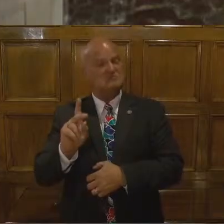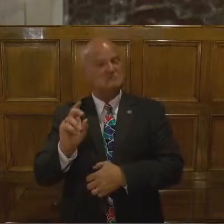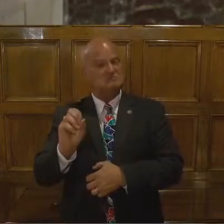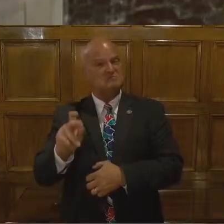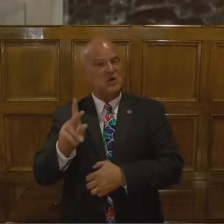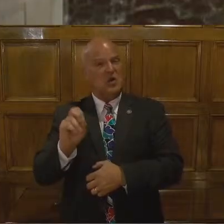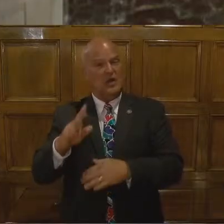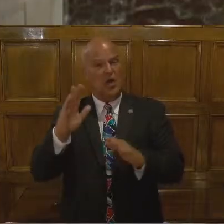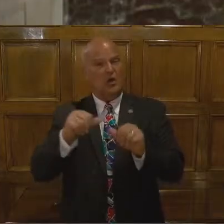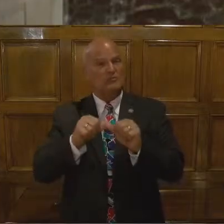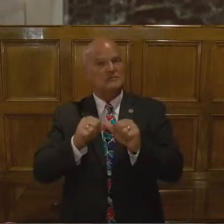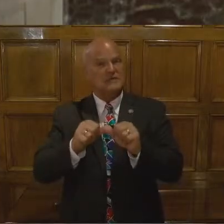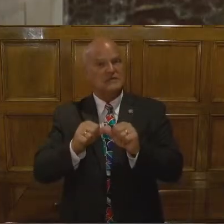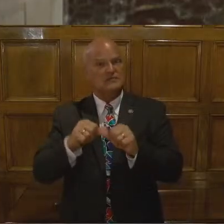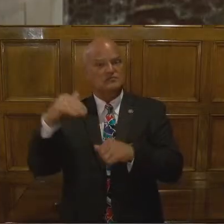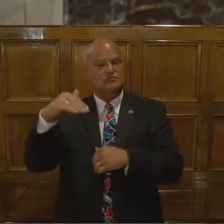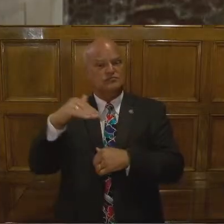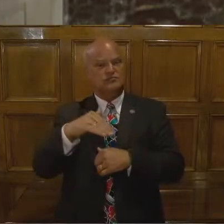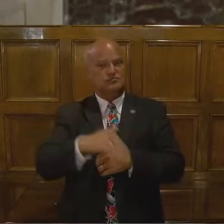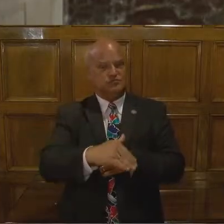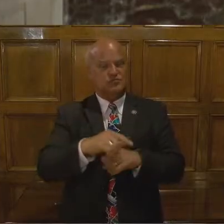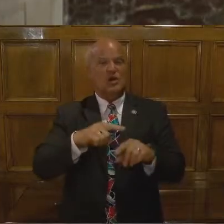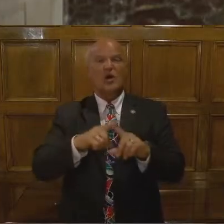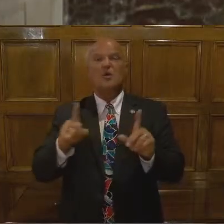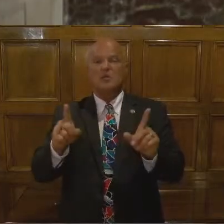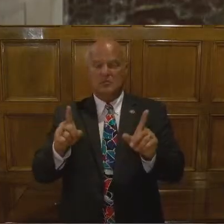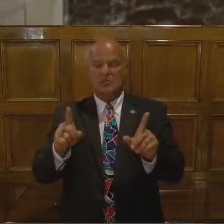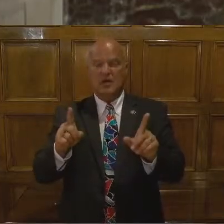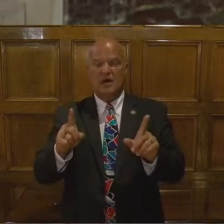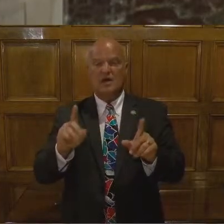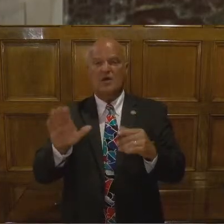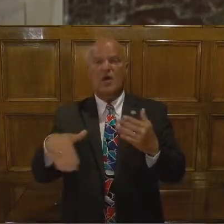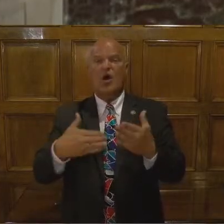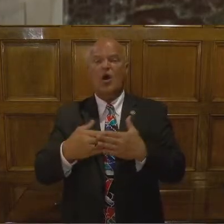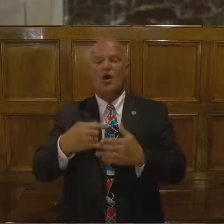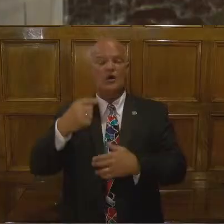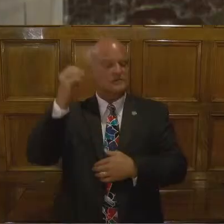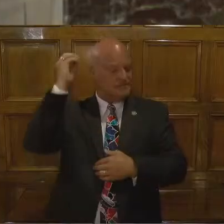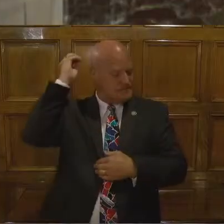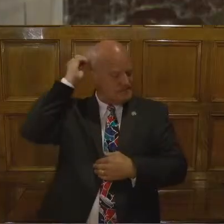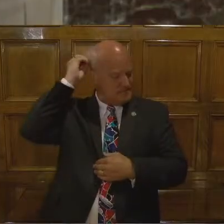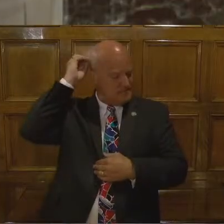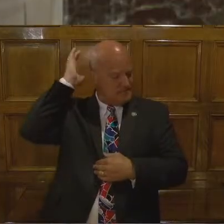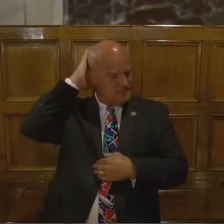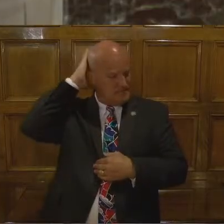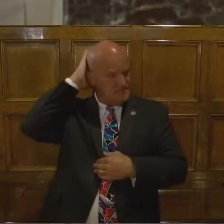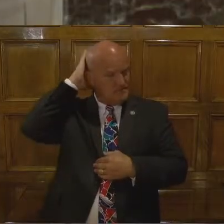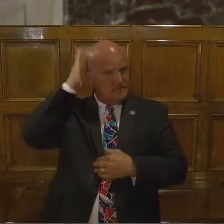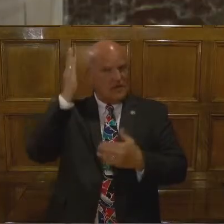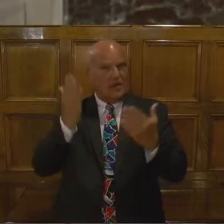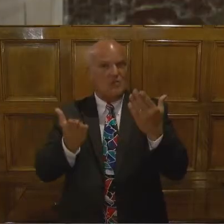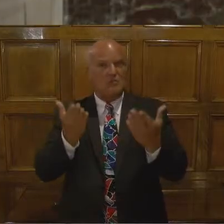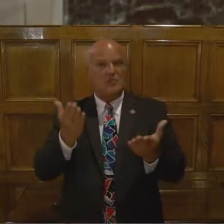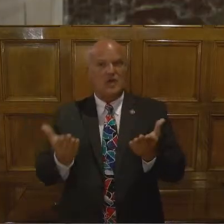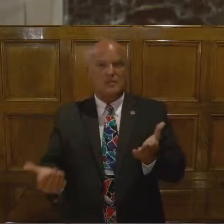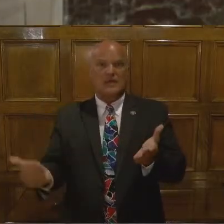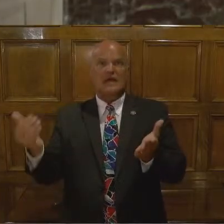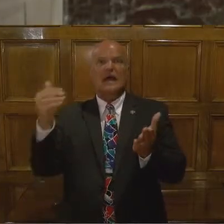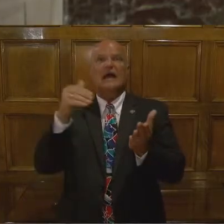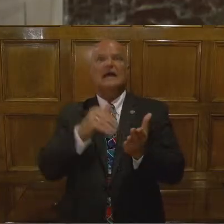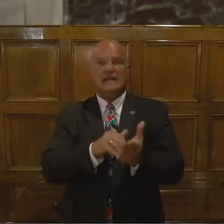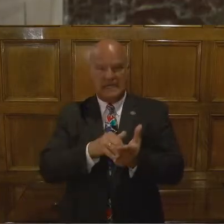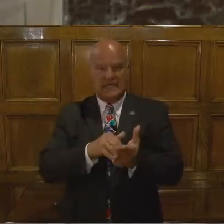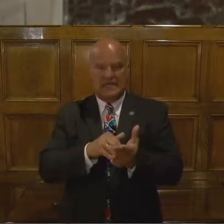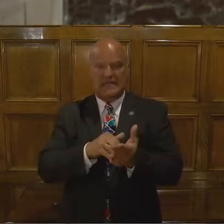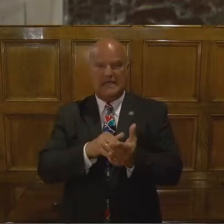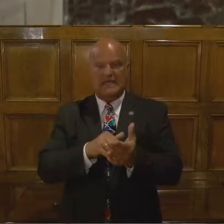We hope that that continues for them. But we all need to keep in mind that we may be headed back into the same situation that we